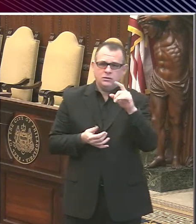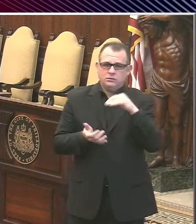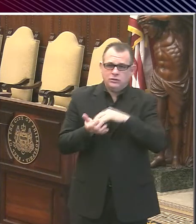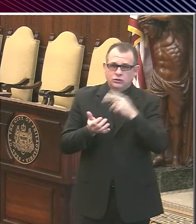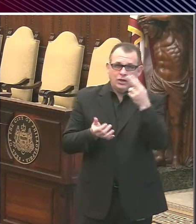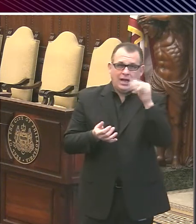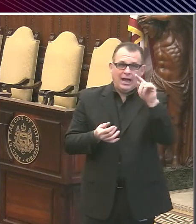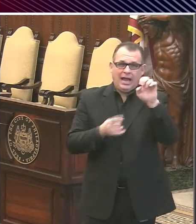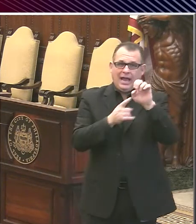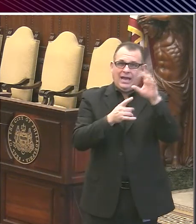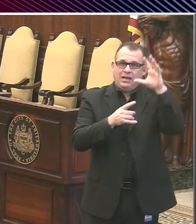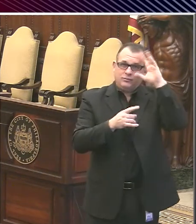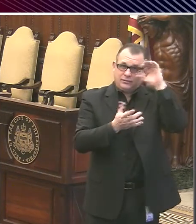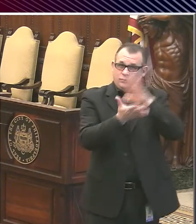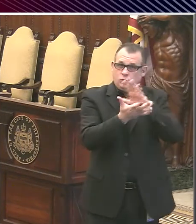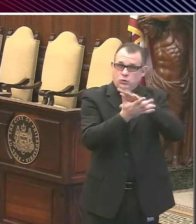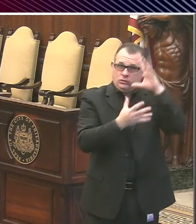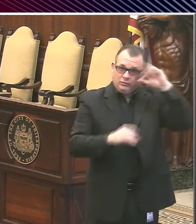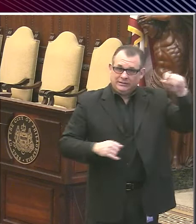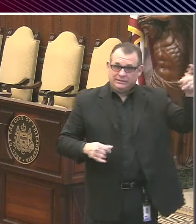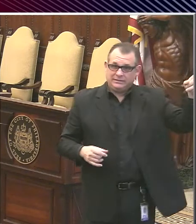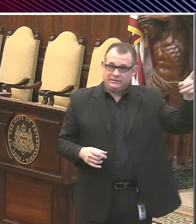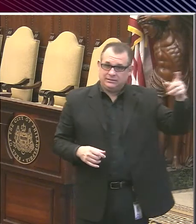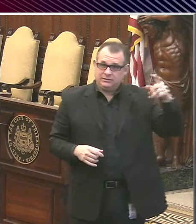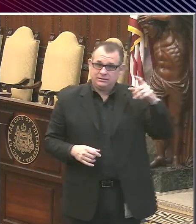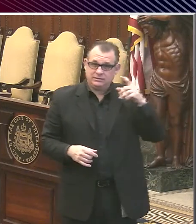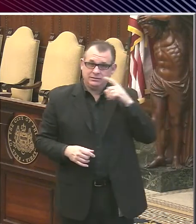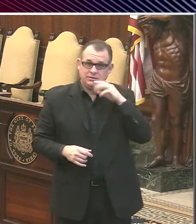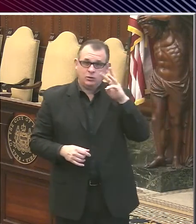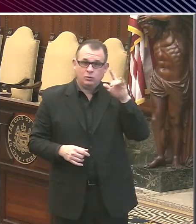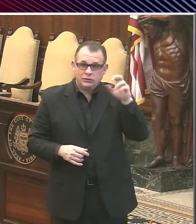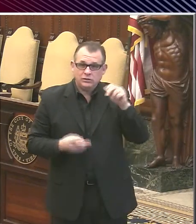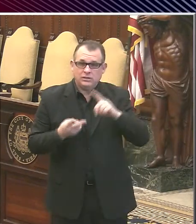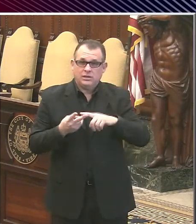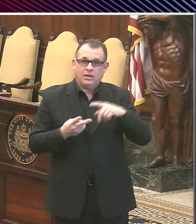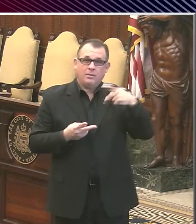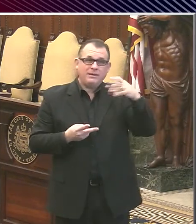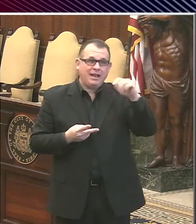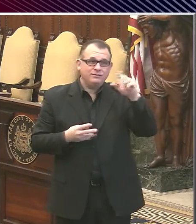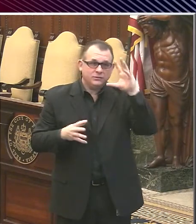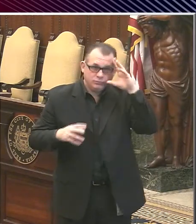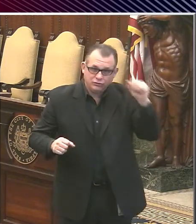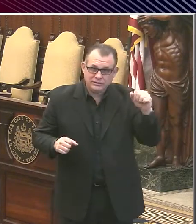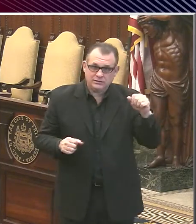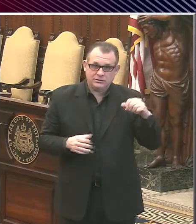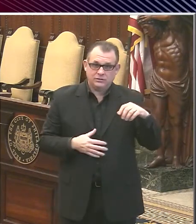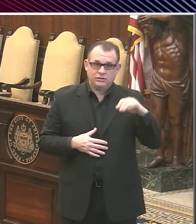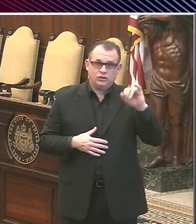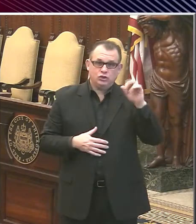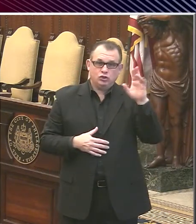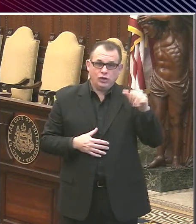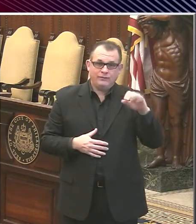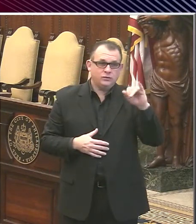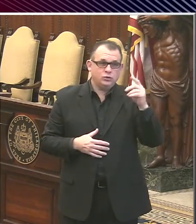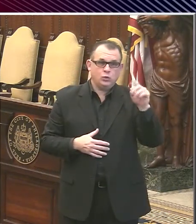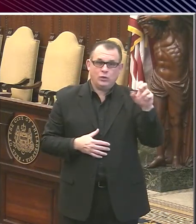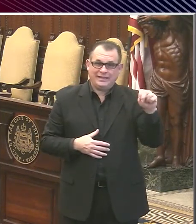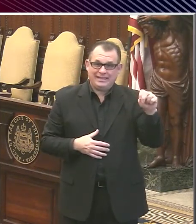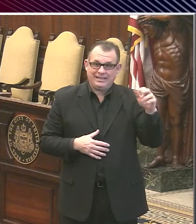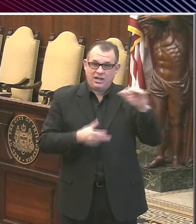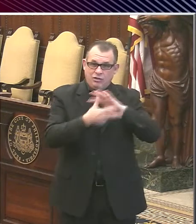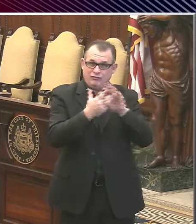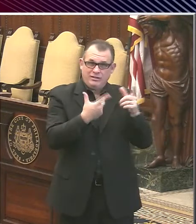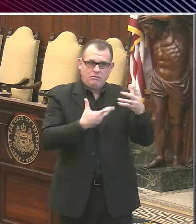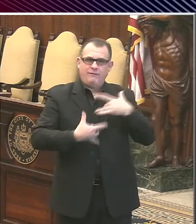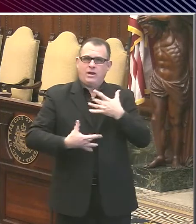Superintendent Dr. Height, the school board president, Joyce Wilkerson, and PFT president, Jerry Jordan, are all